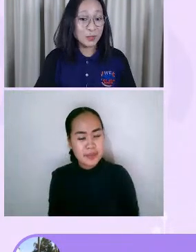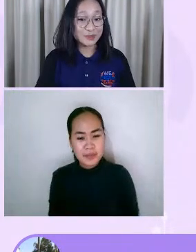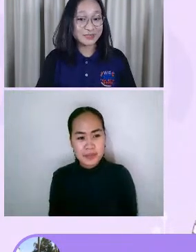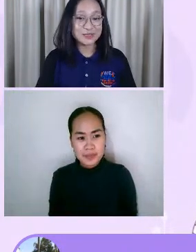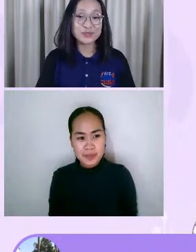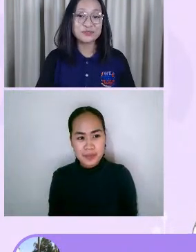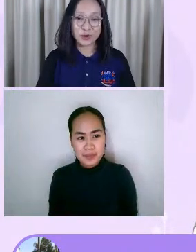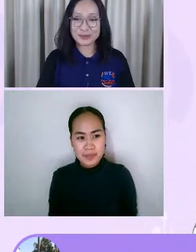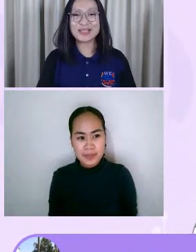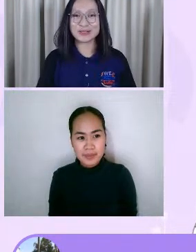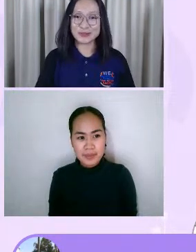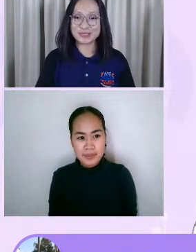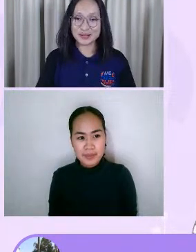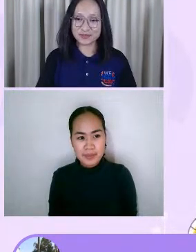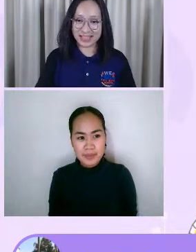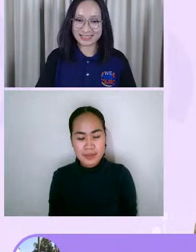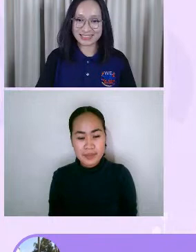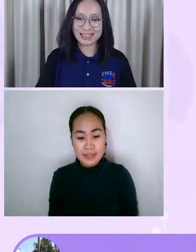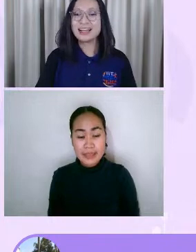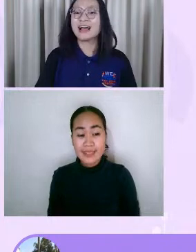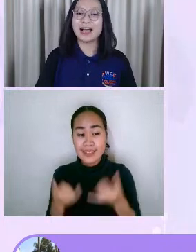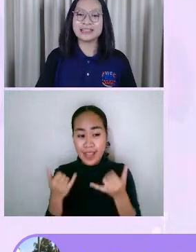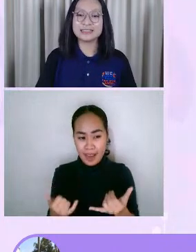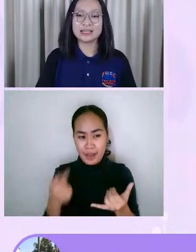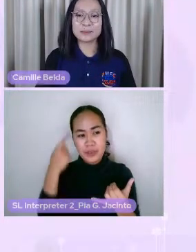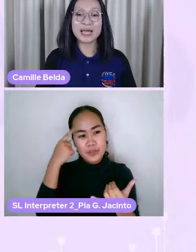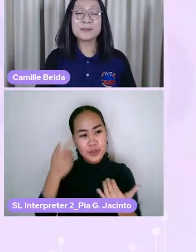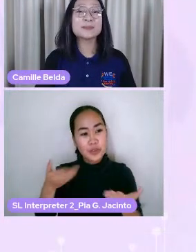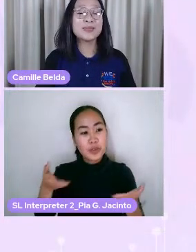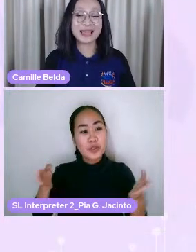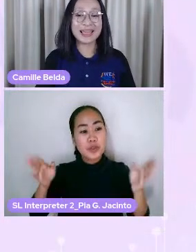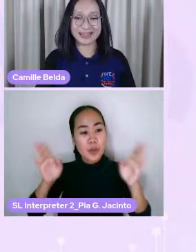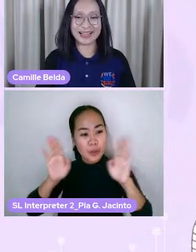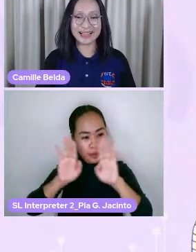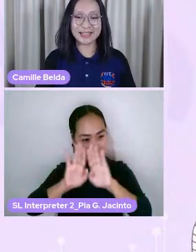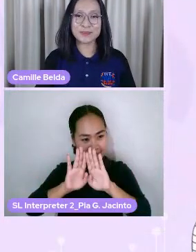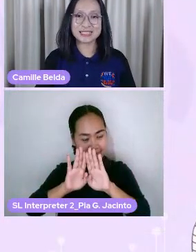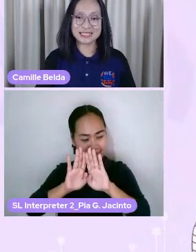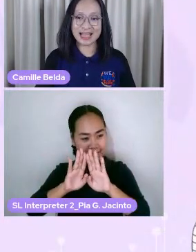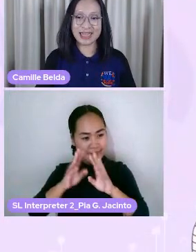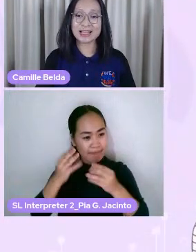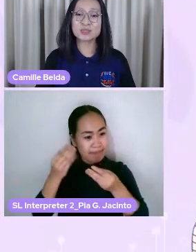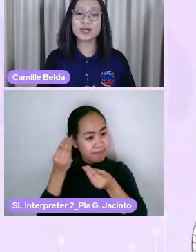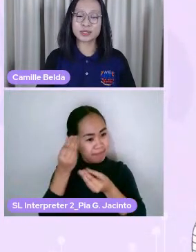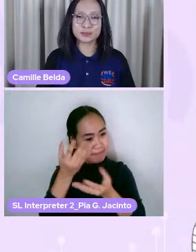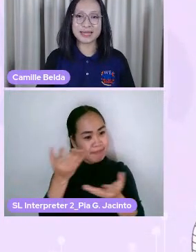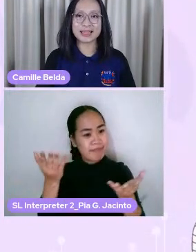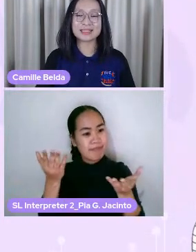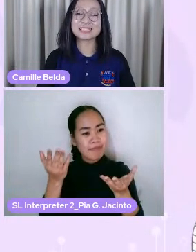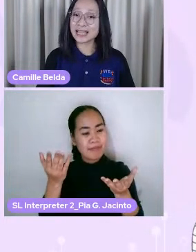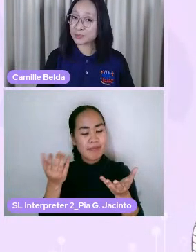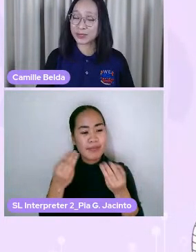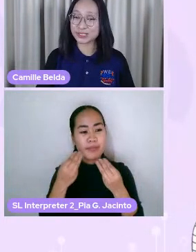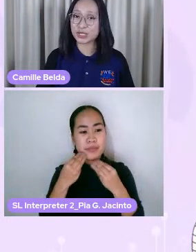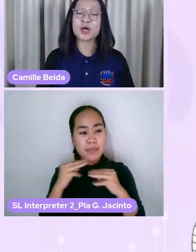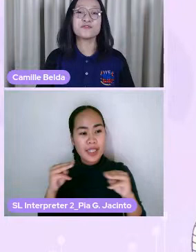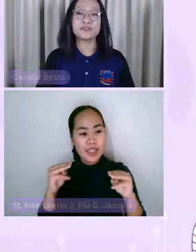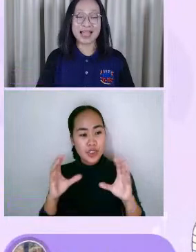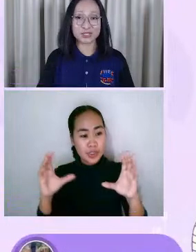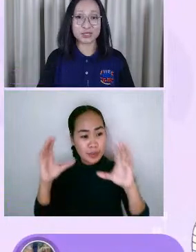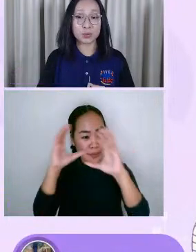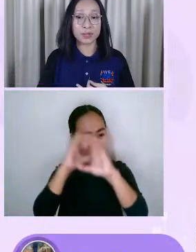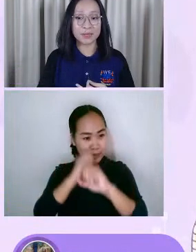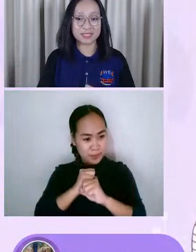Muli po, to formally close our event. At para magbigay ng kanyang mensahe as we culminate the celebration